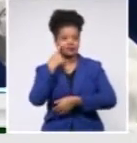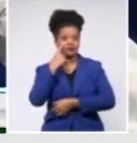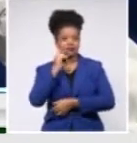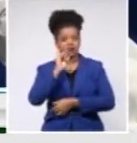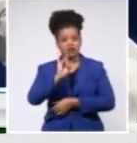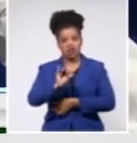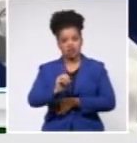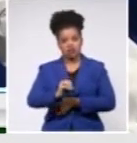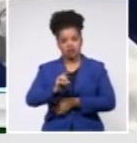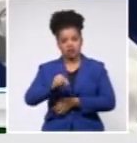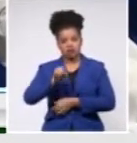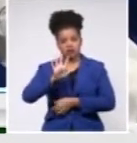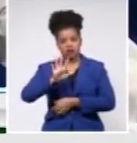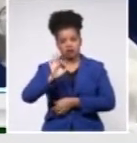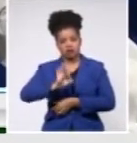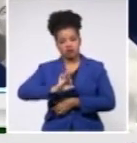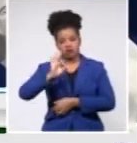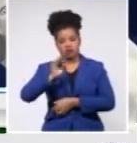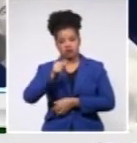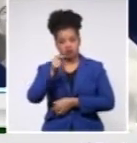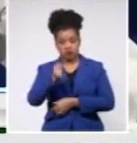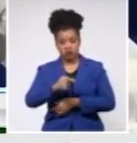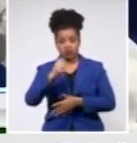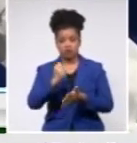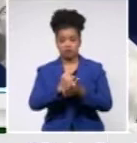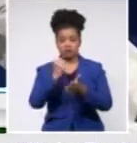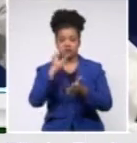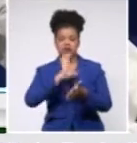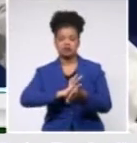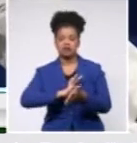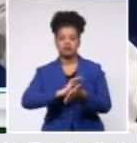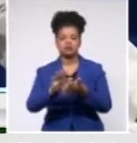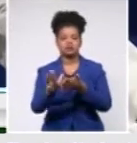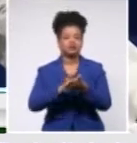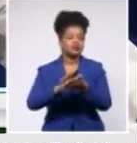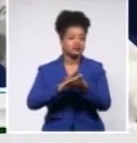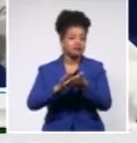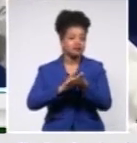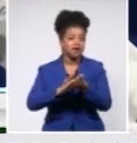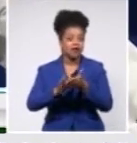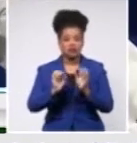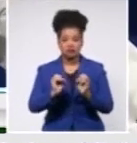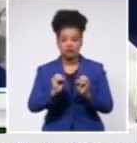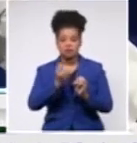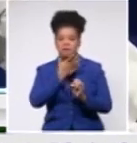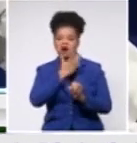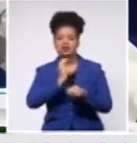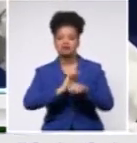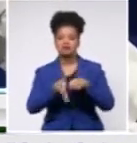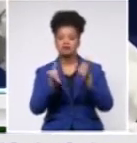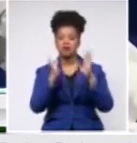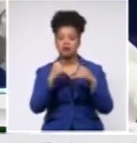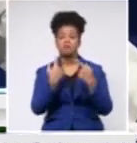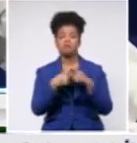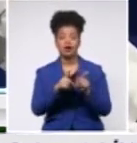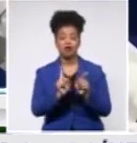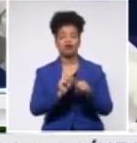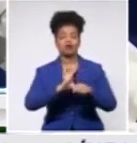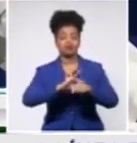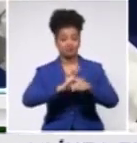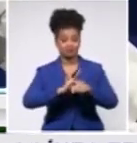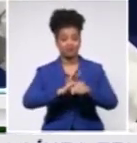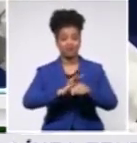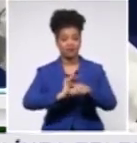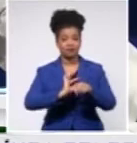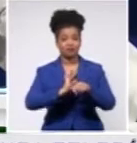20. All of these are in fact under 18 years of age, for a total of